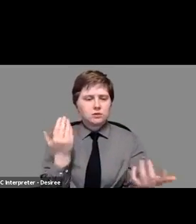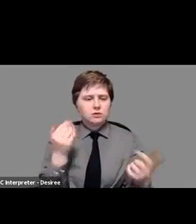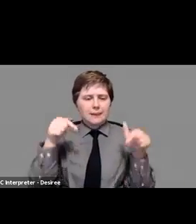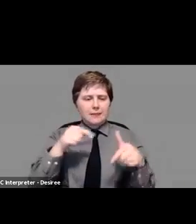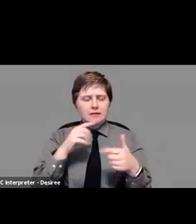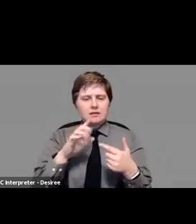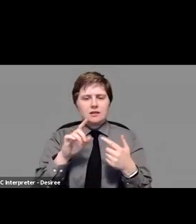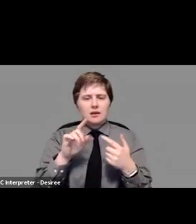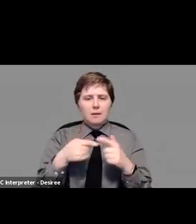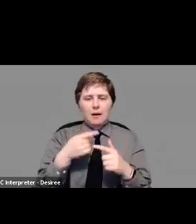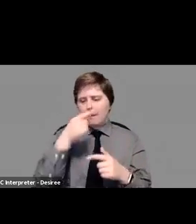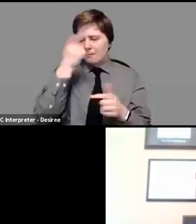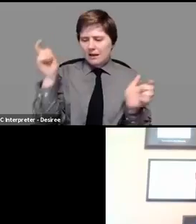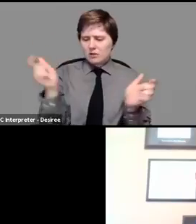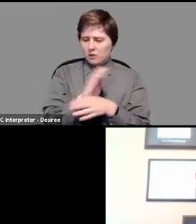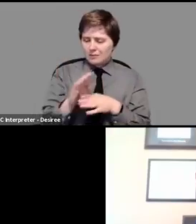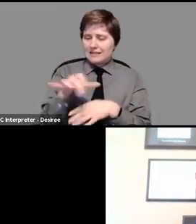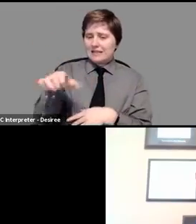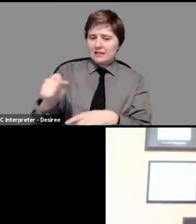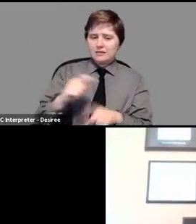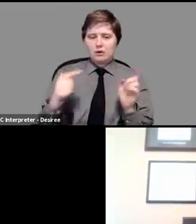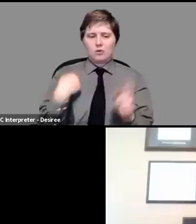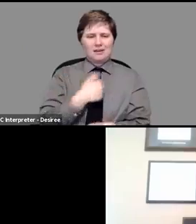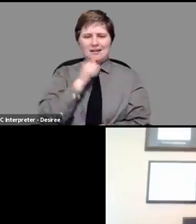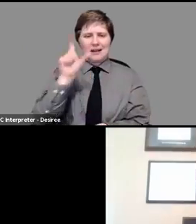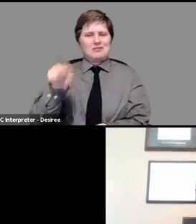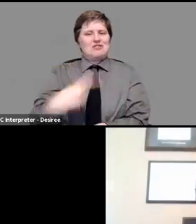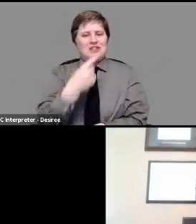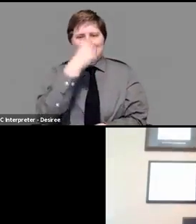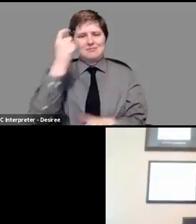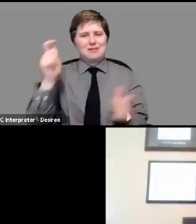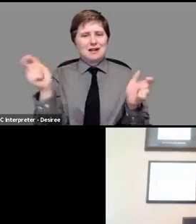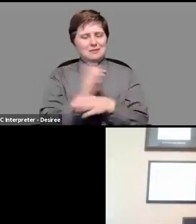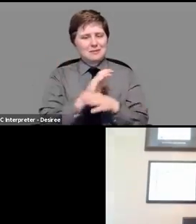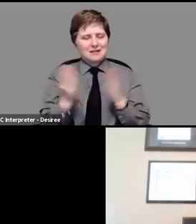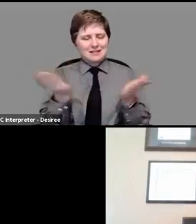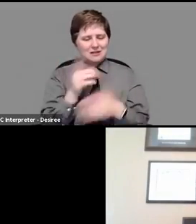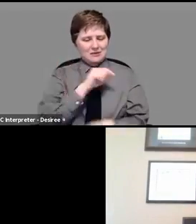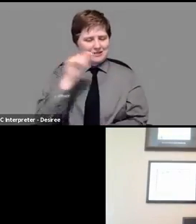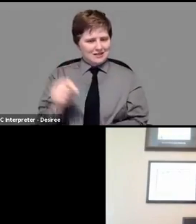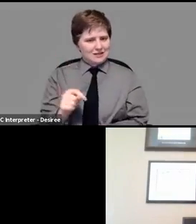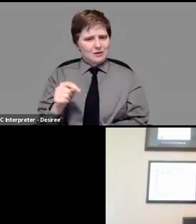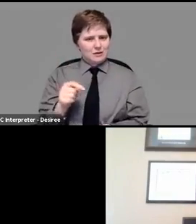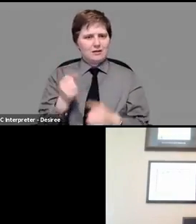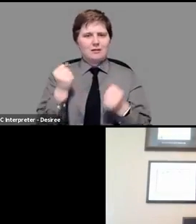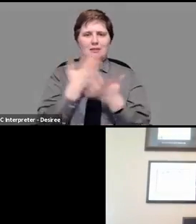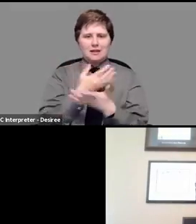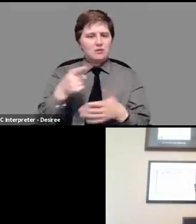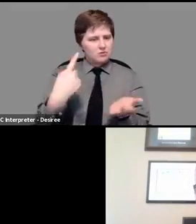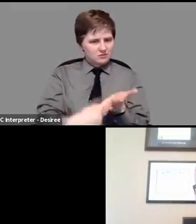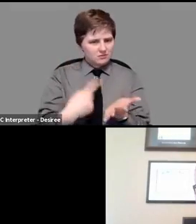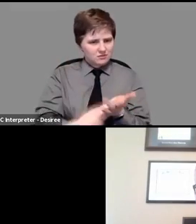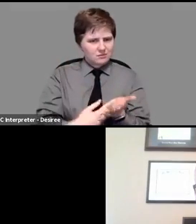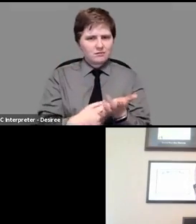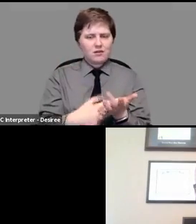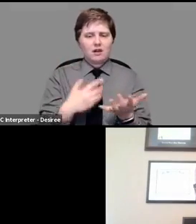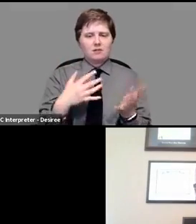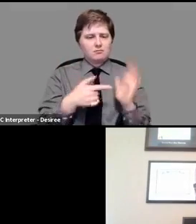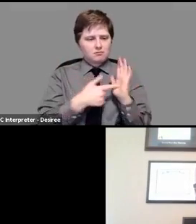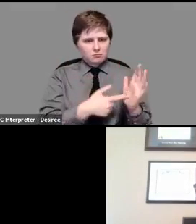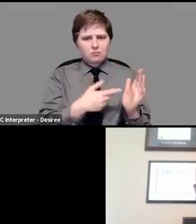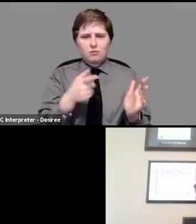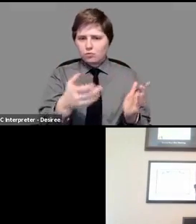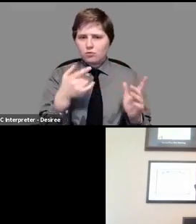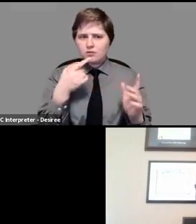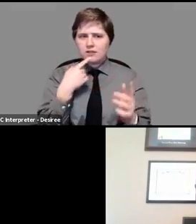Black small businesses, but we're not just Black small businesses in the city of Toledo. And a lot of the things you're talking about and you have